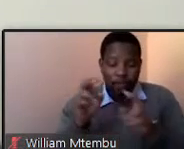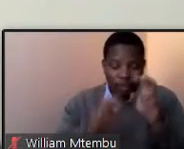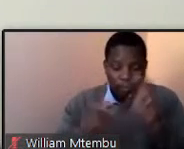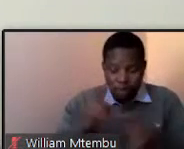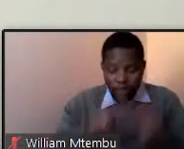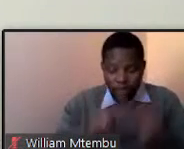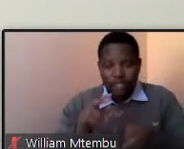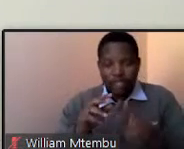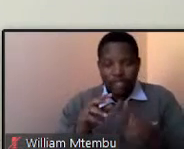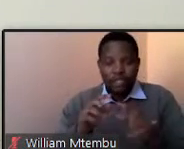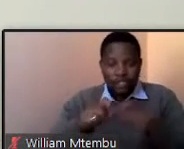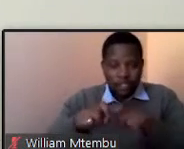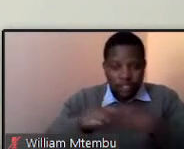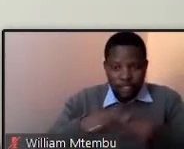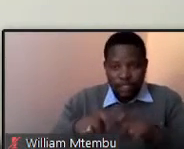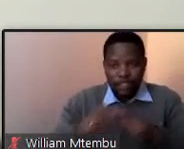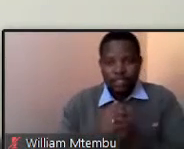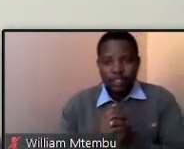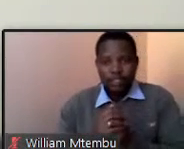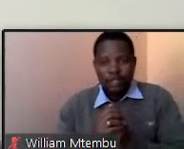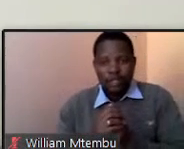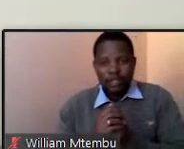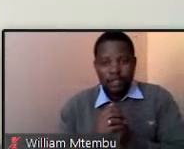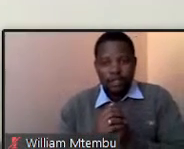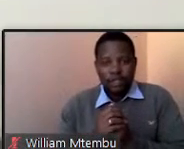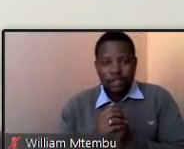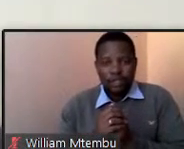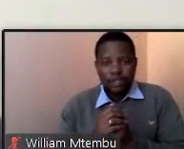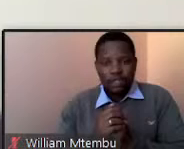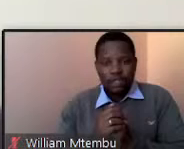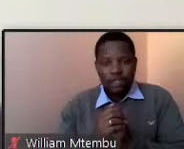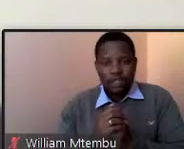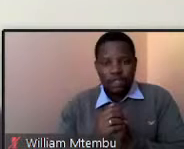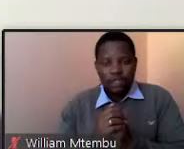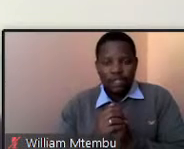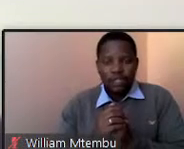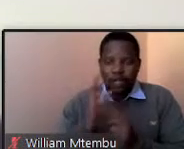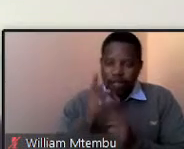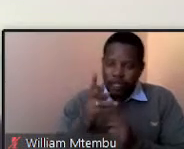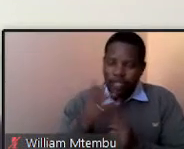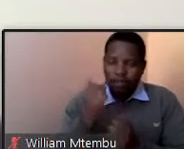and such that those and it should also be